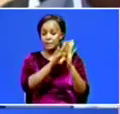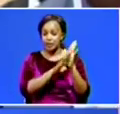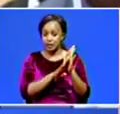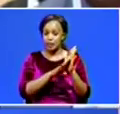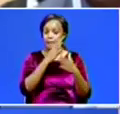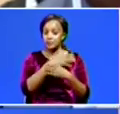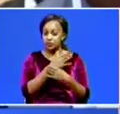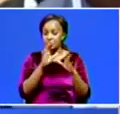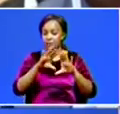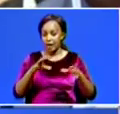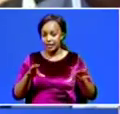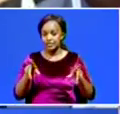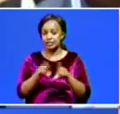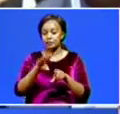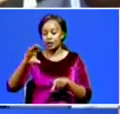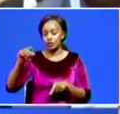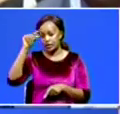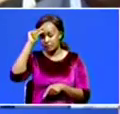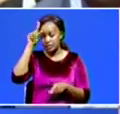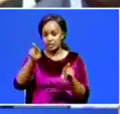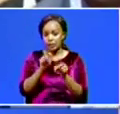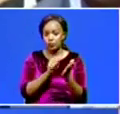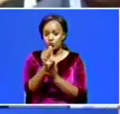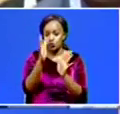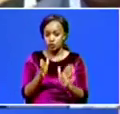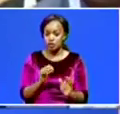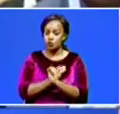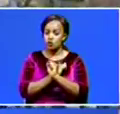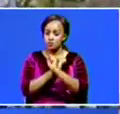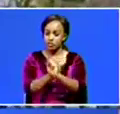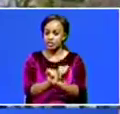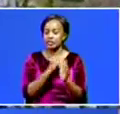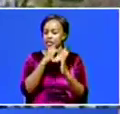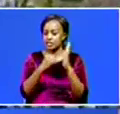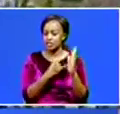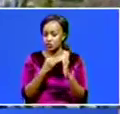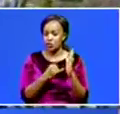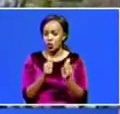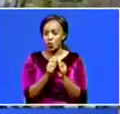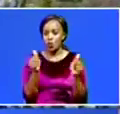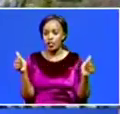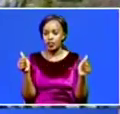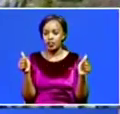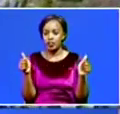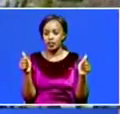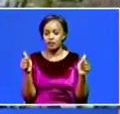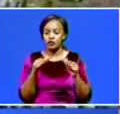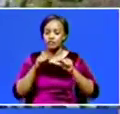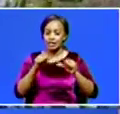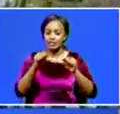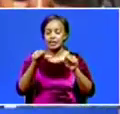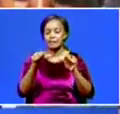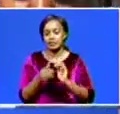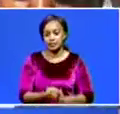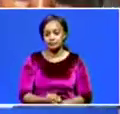market, the county government and producers so that we protect the industry so that for the sake of sustainability.